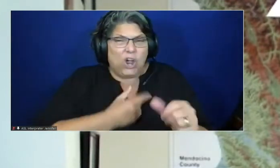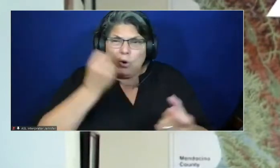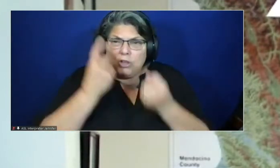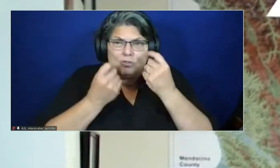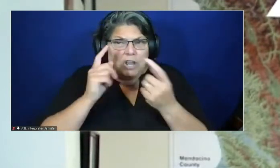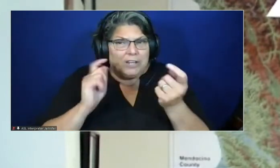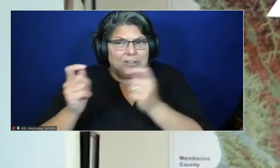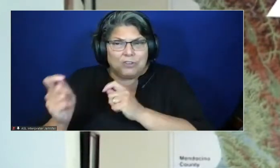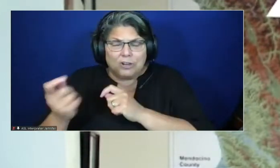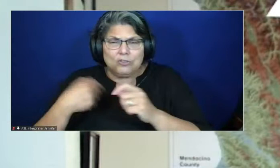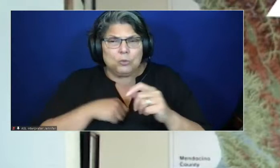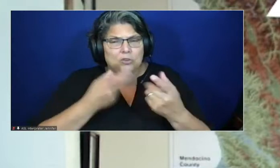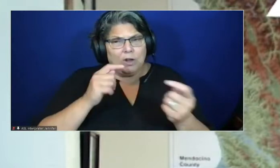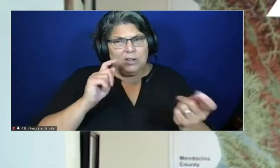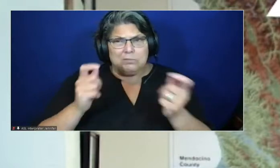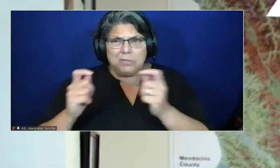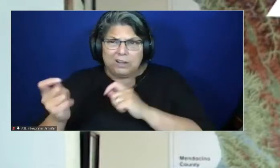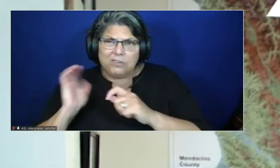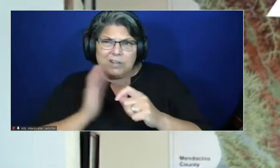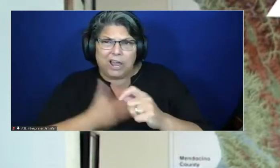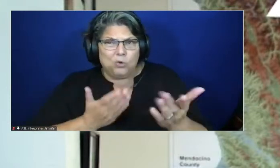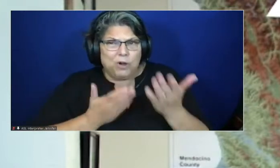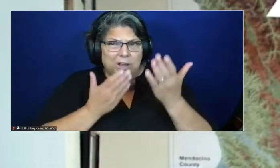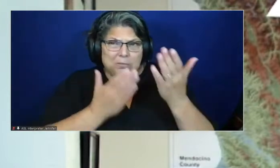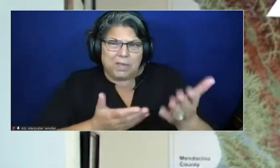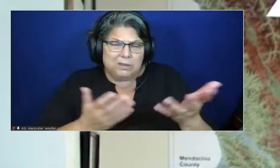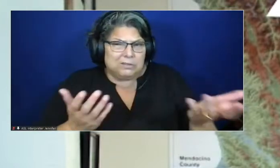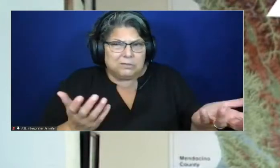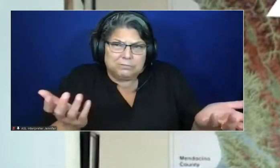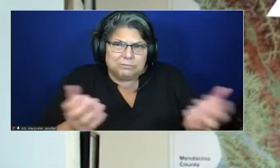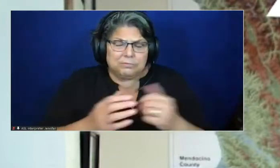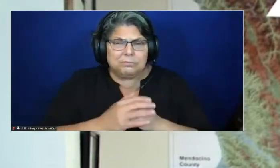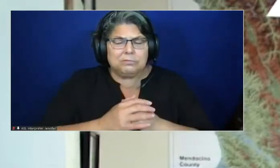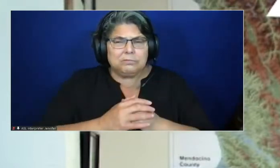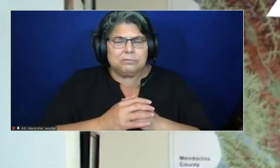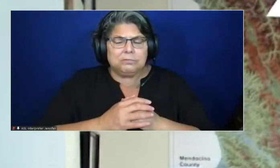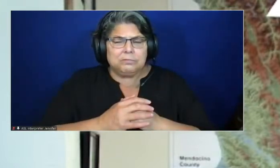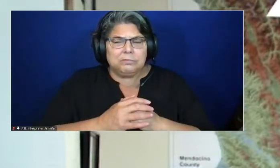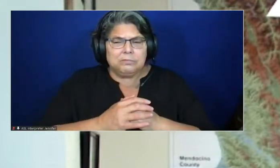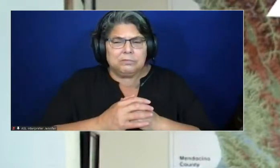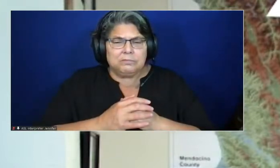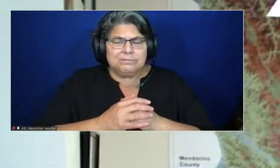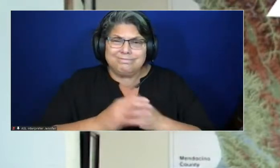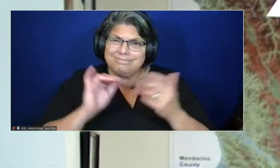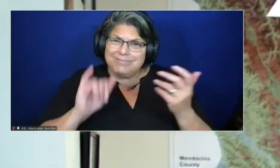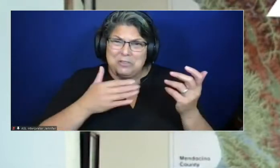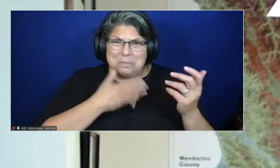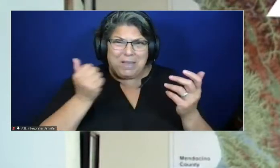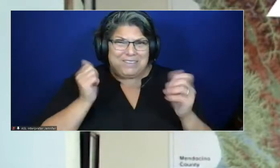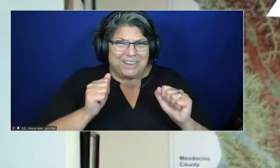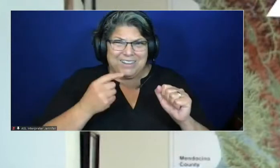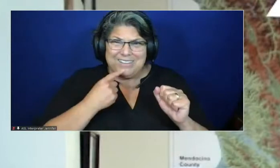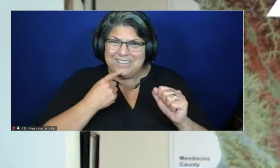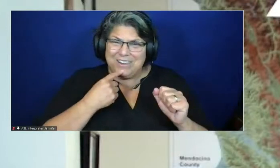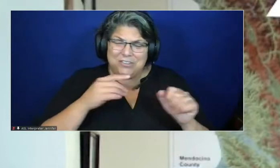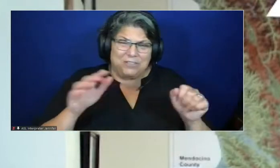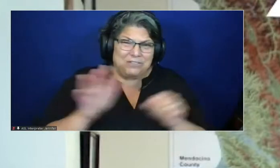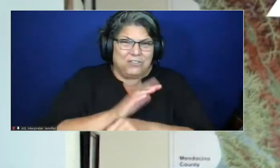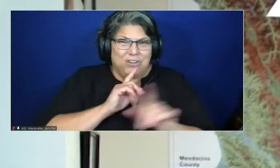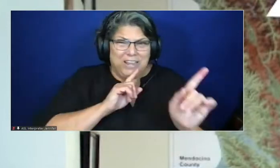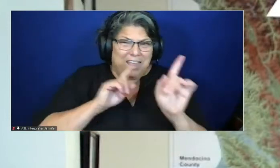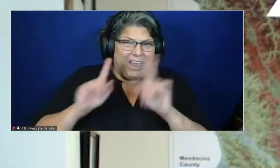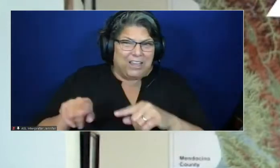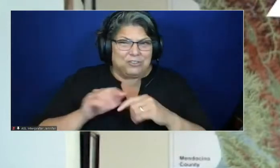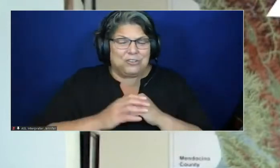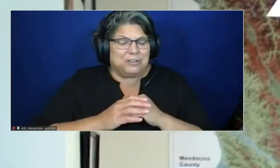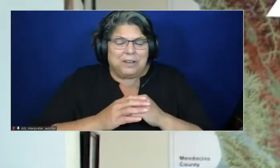the recommendations and the orders and the practices. And so, that's as close as I can get to a full answer of what you're asking me. That's why